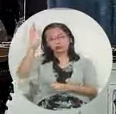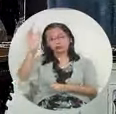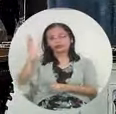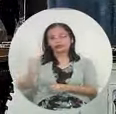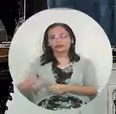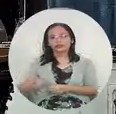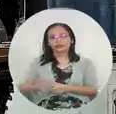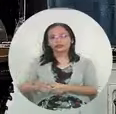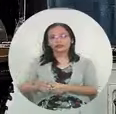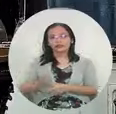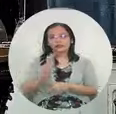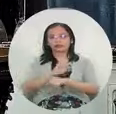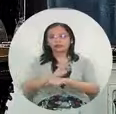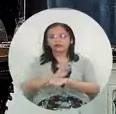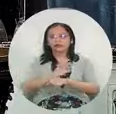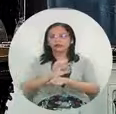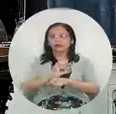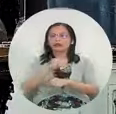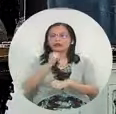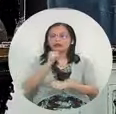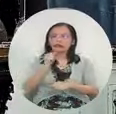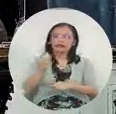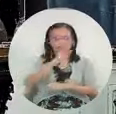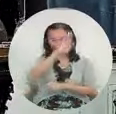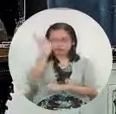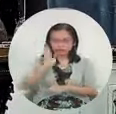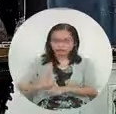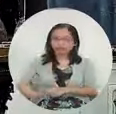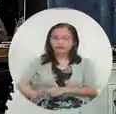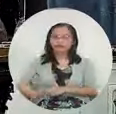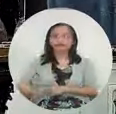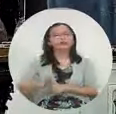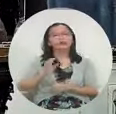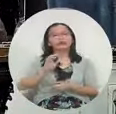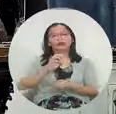Church will never change its message.